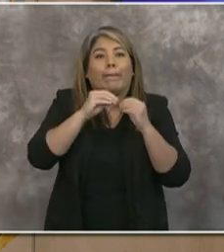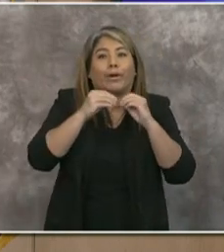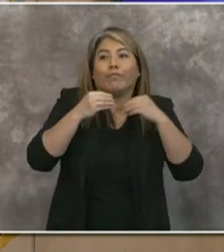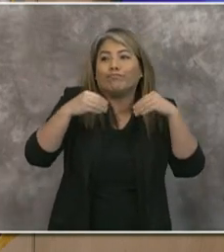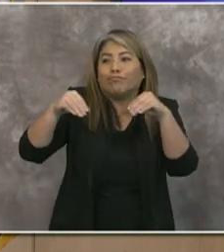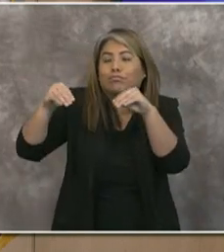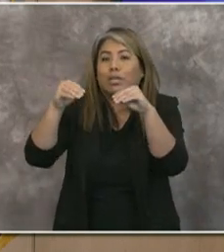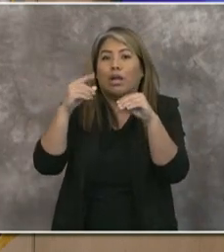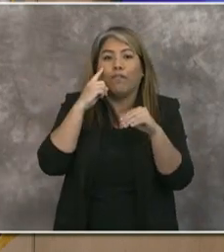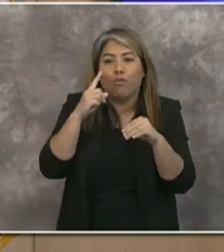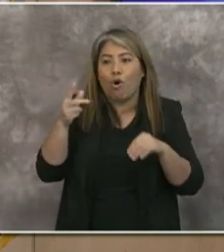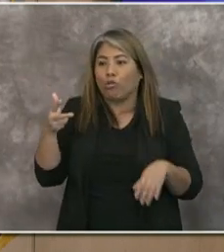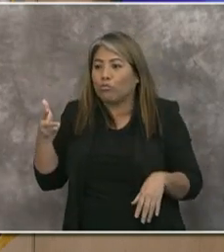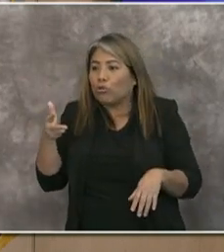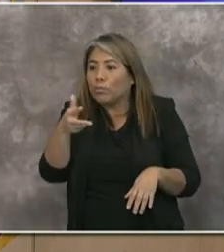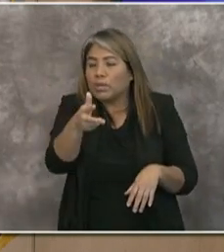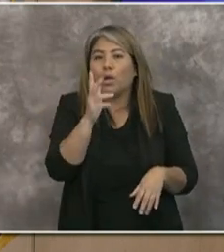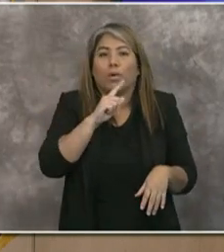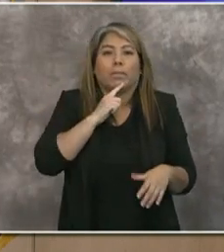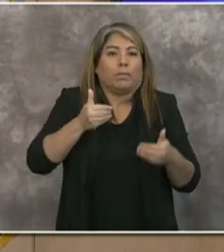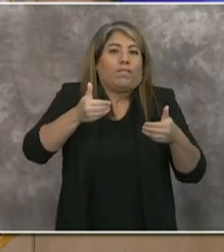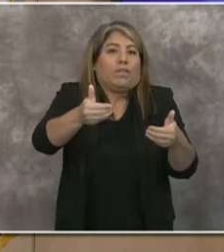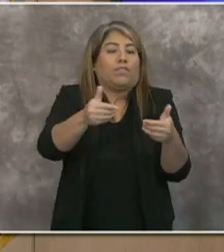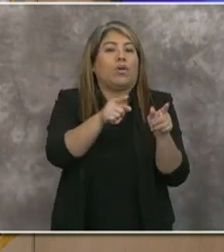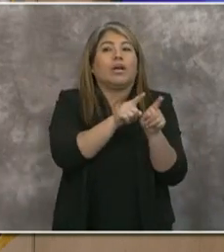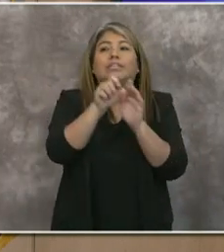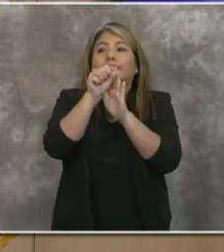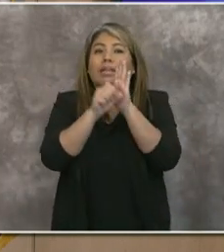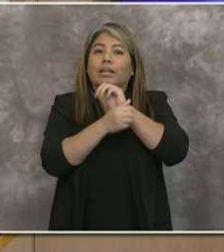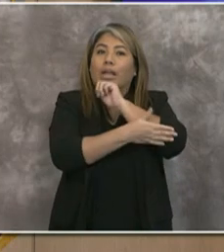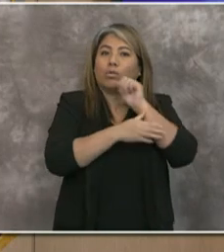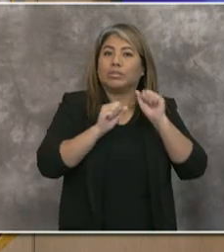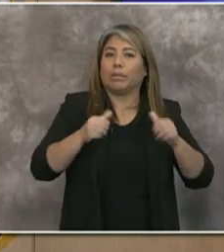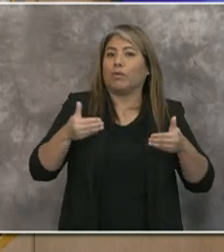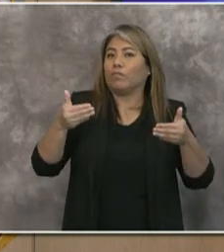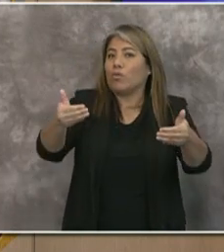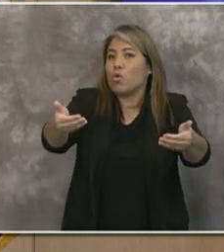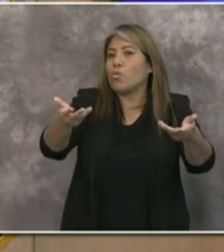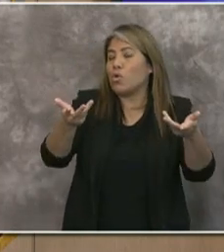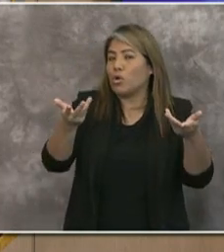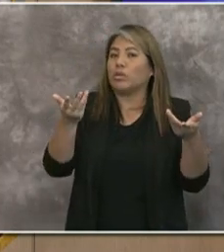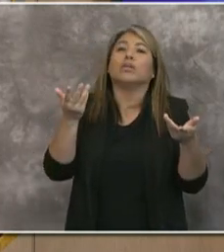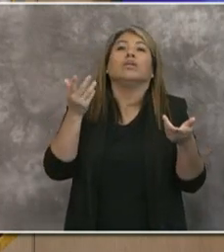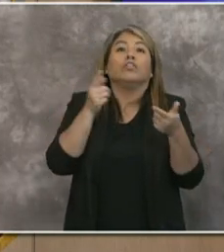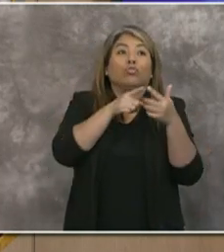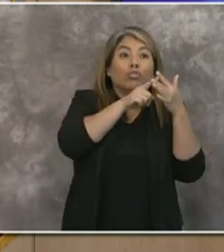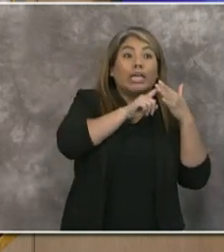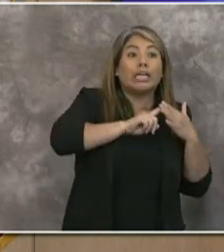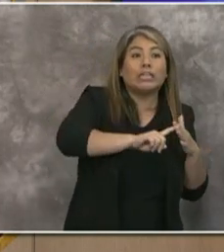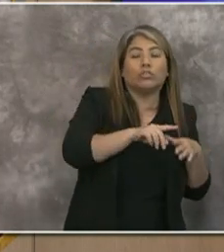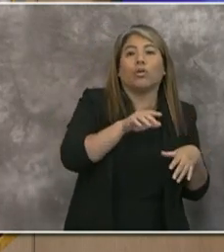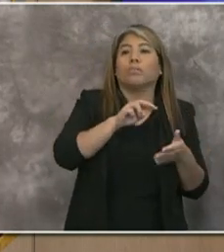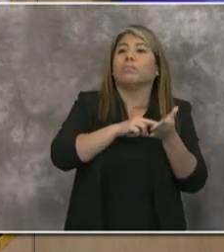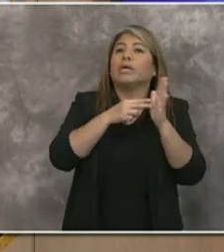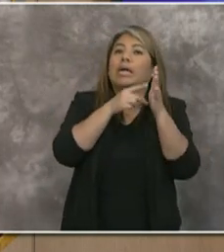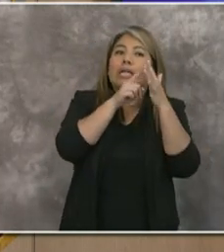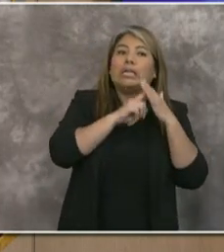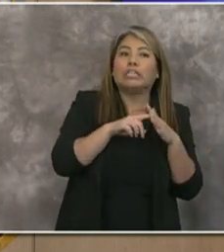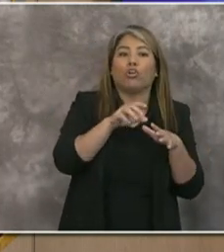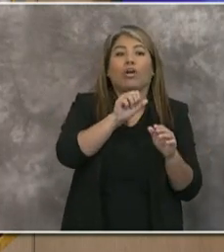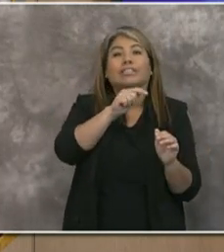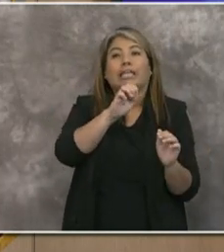curbside, we would be moving forward as the state and counties could move forward into the initial part. That is the initial part of Stage